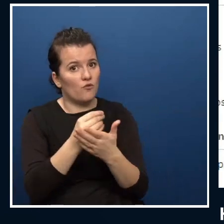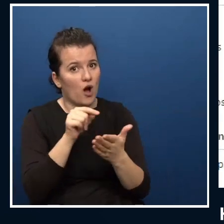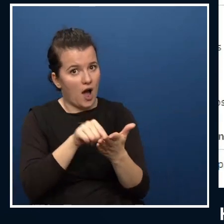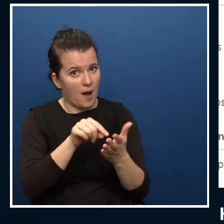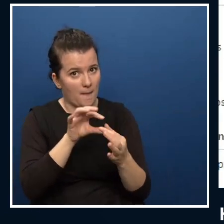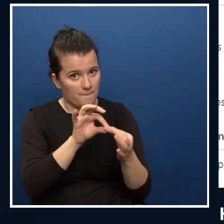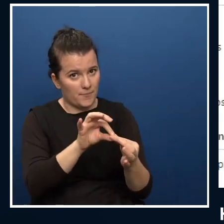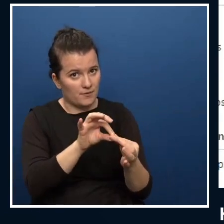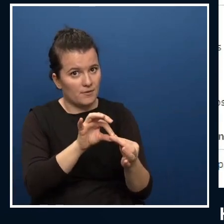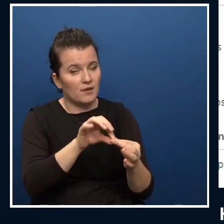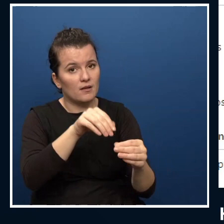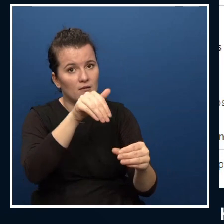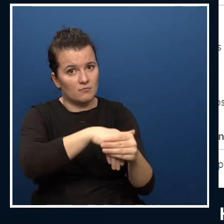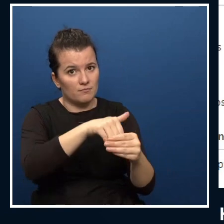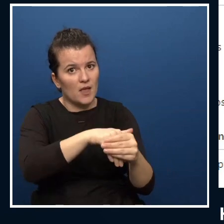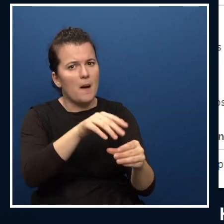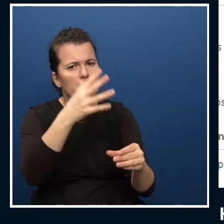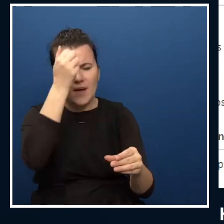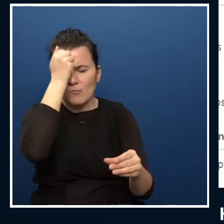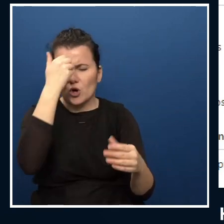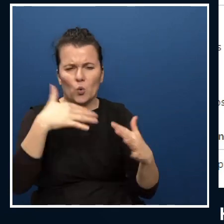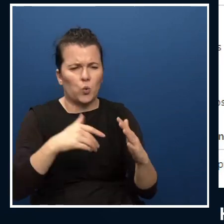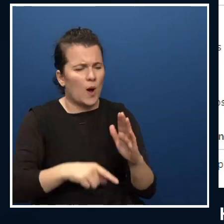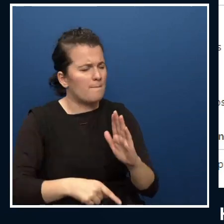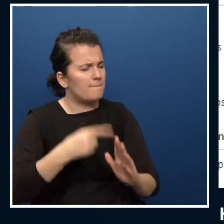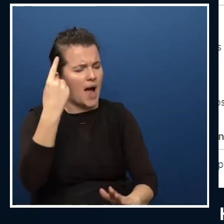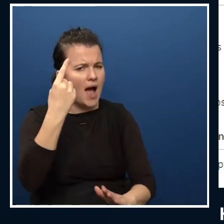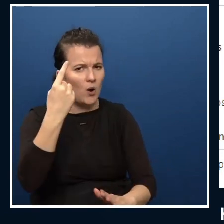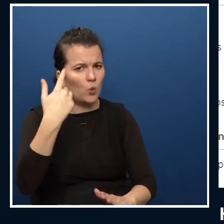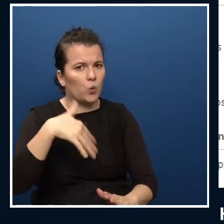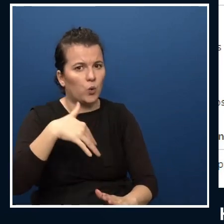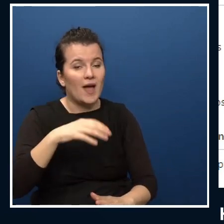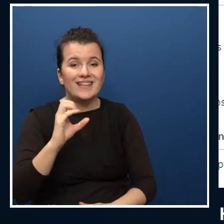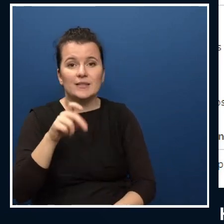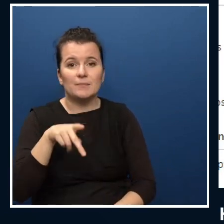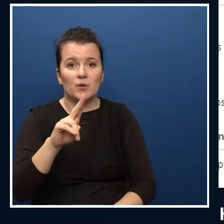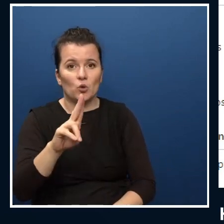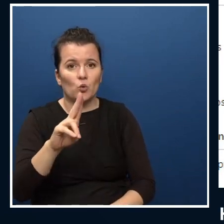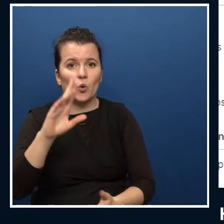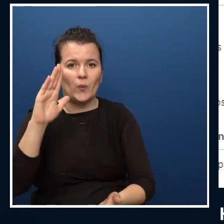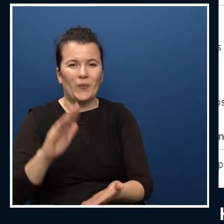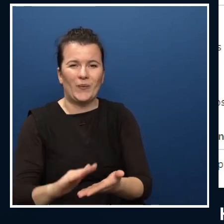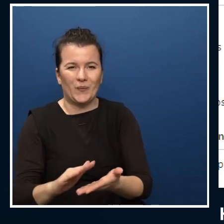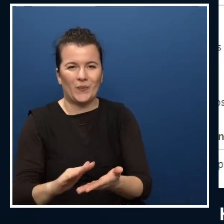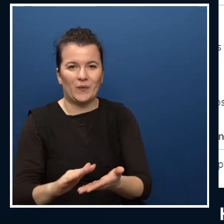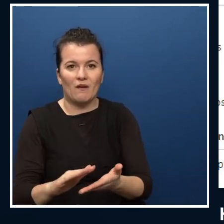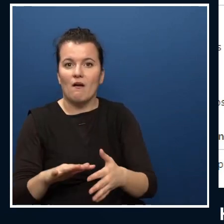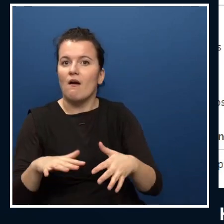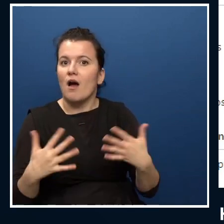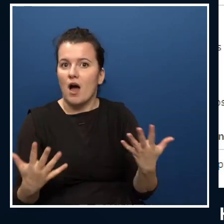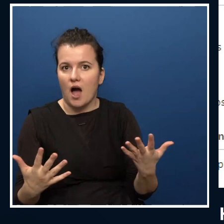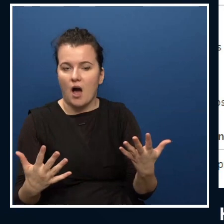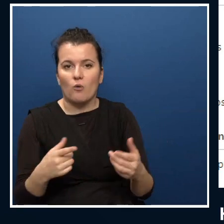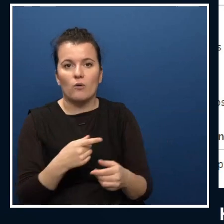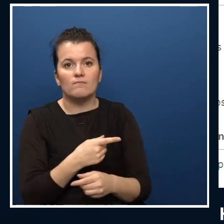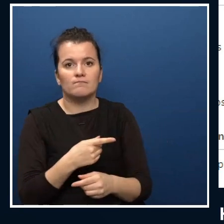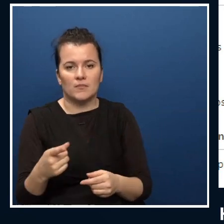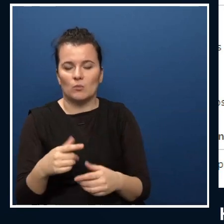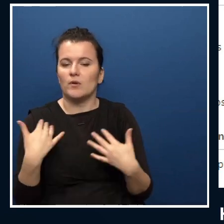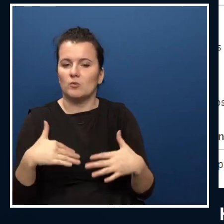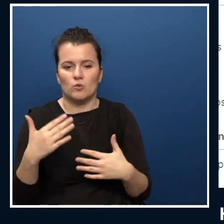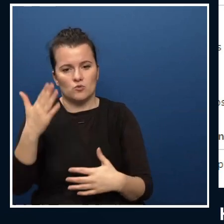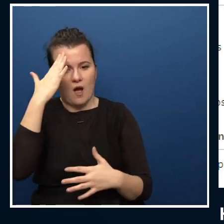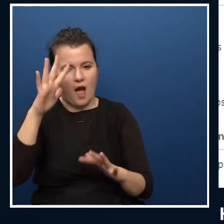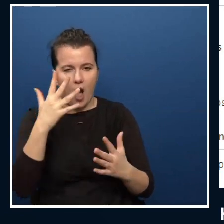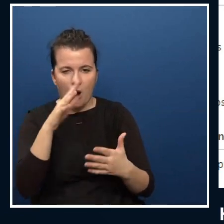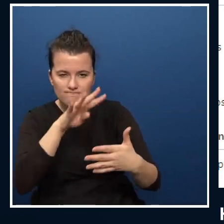high memory and really low CPU. That's because I do really aggressive caching. One of the things about Azure